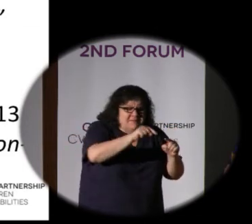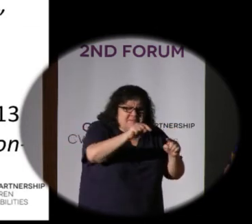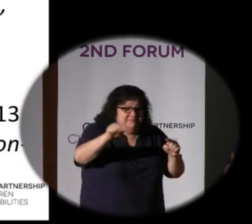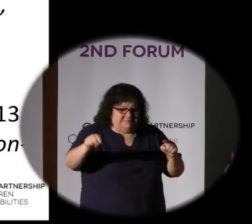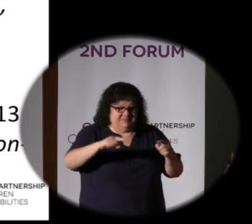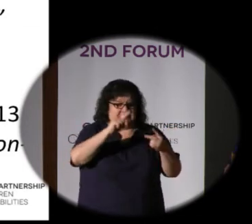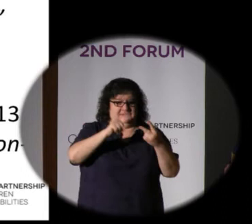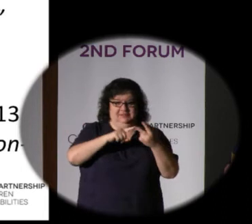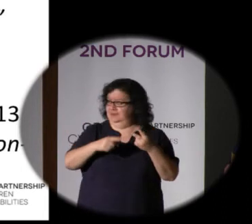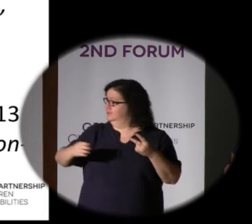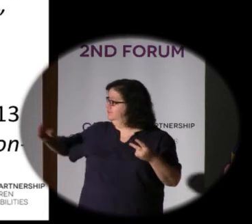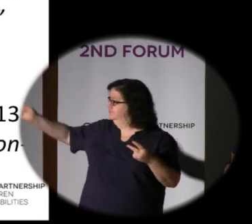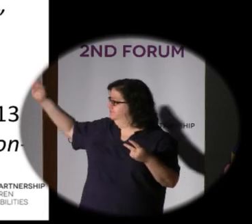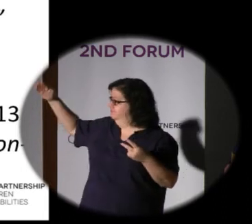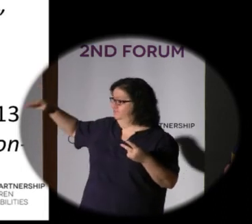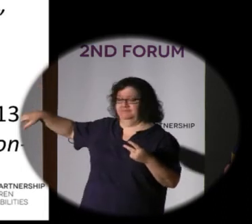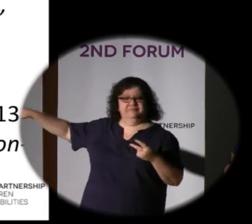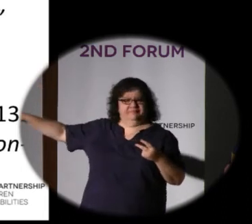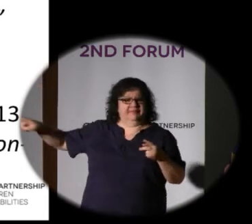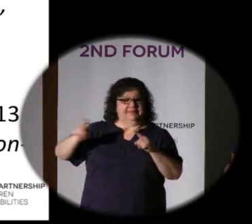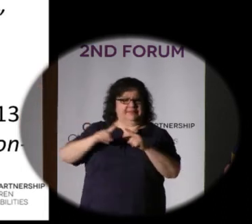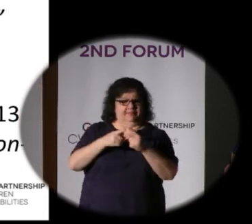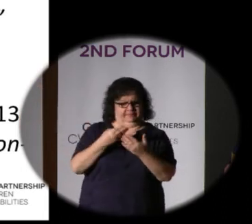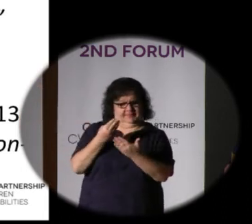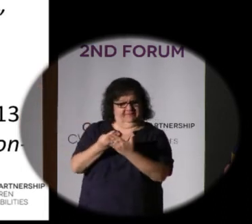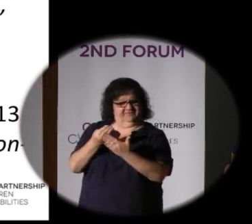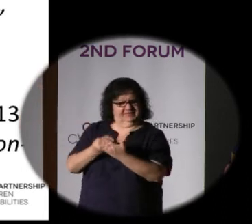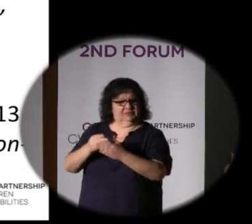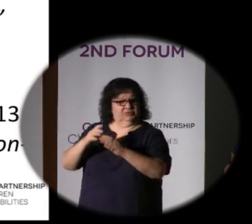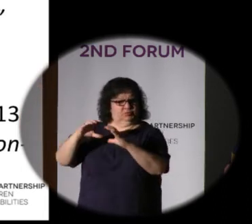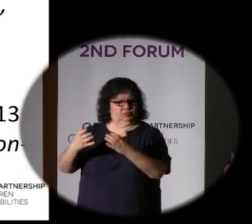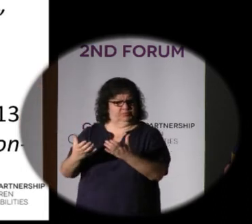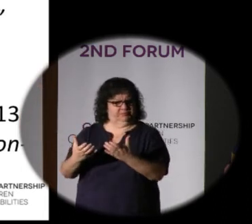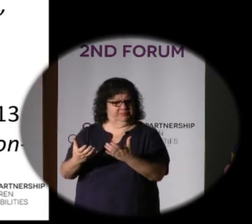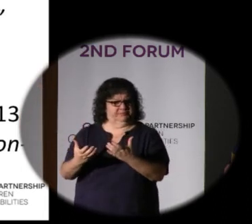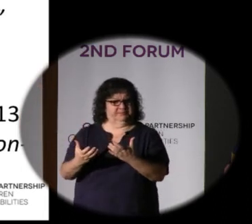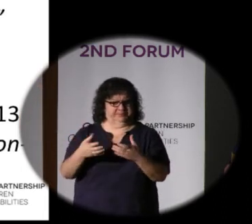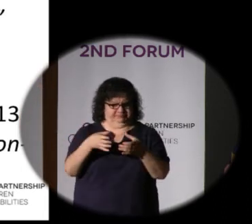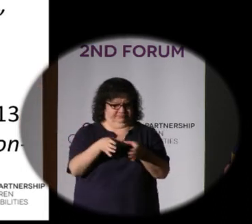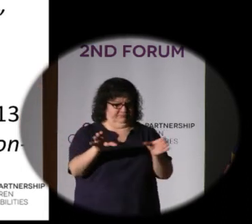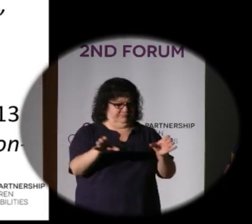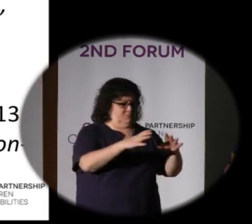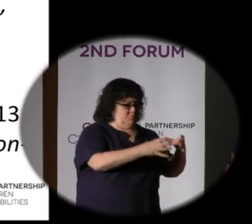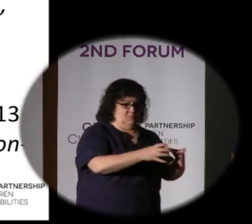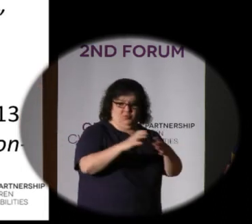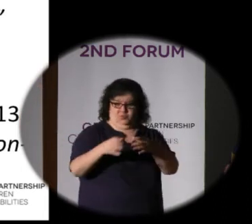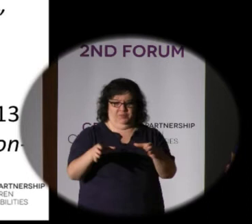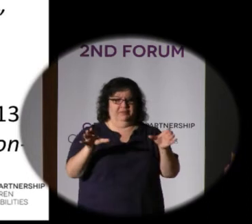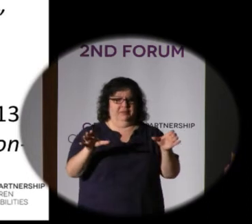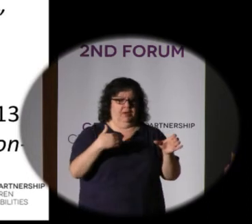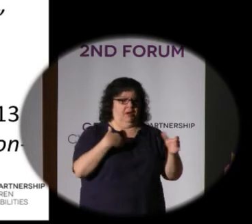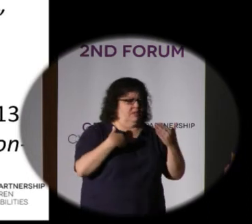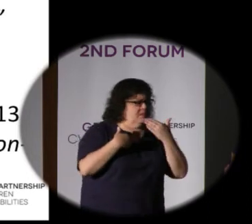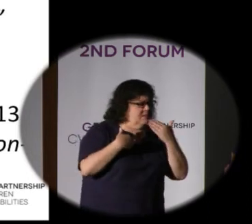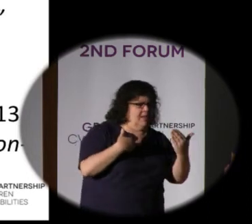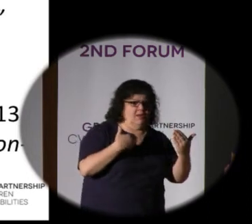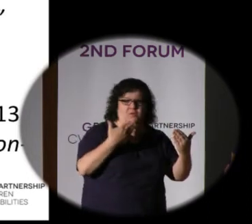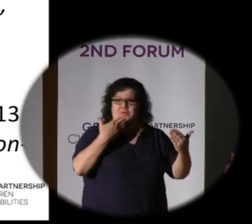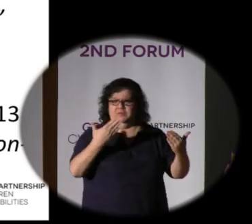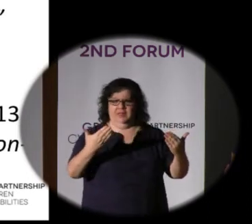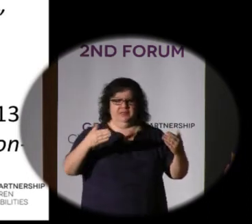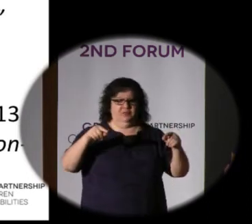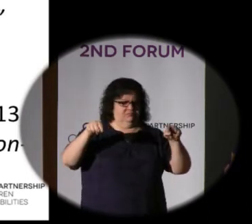really been, and some of you have been involved, and thanks for those who were, to get a survey out on